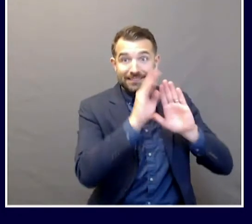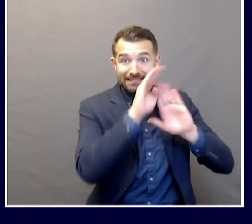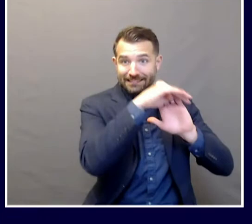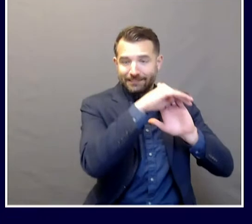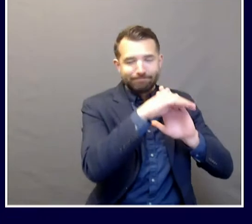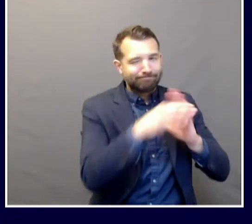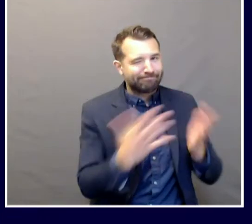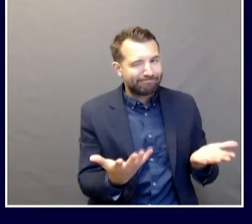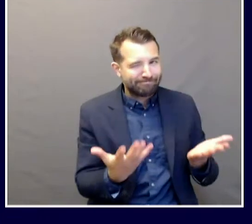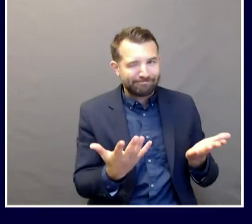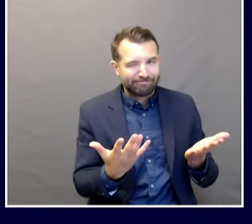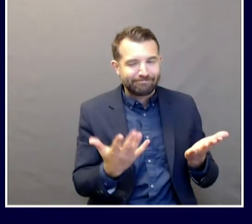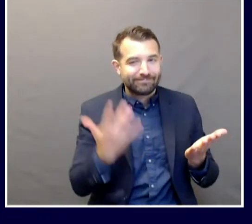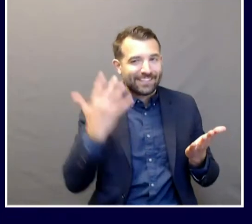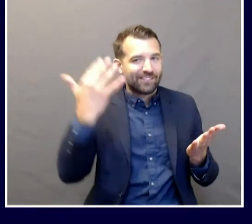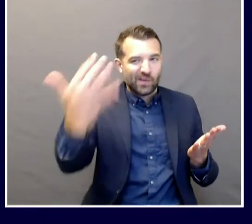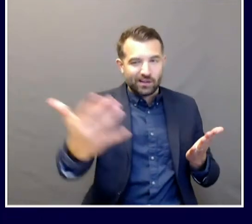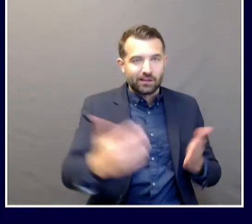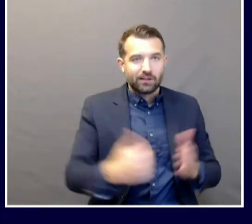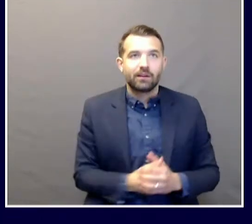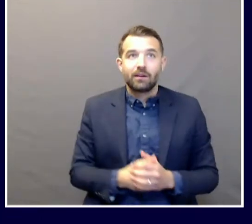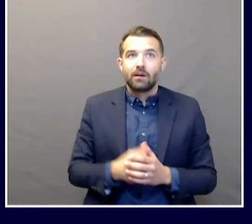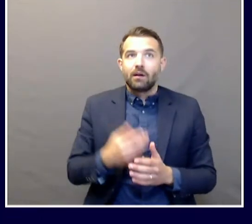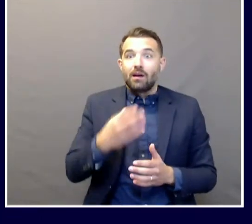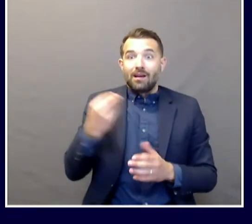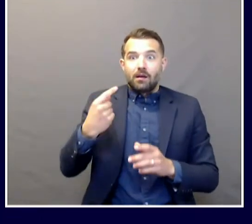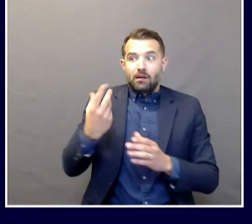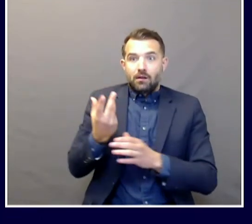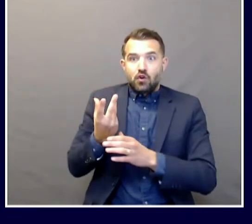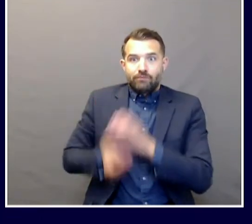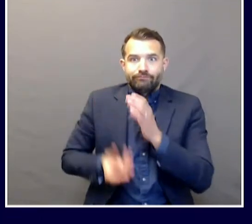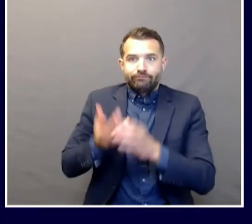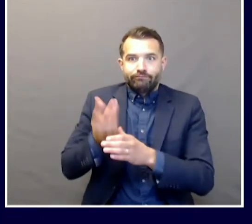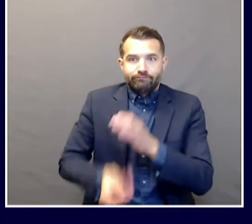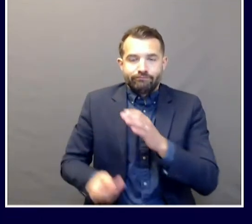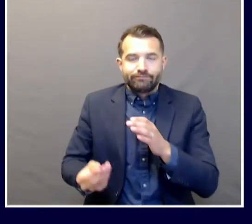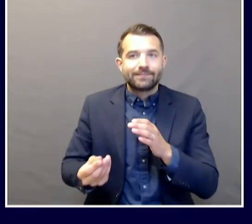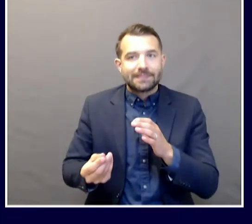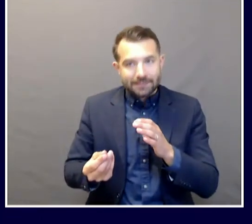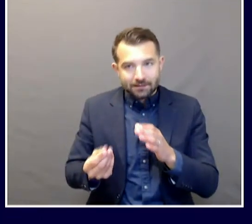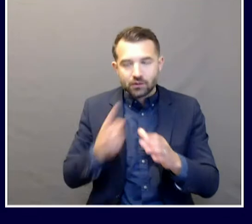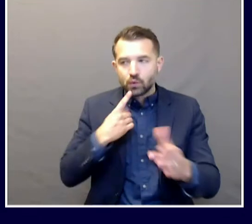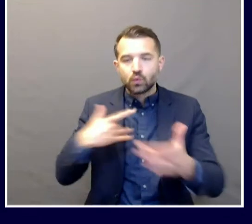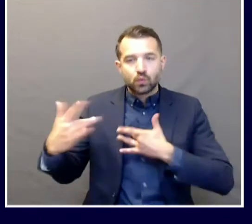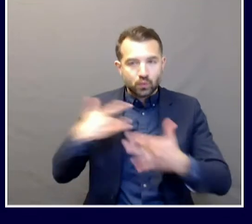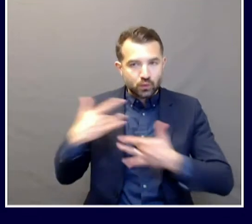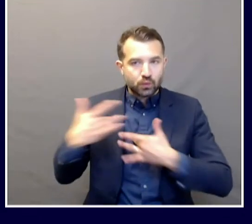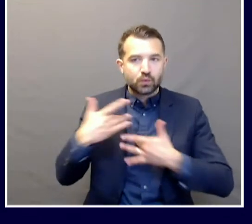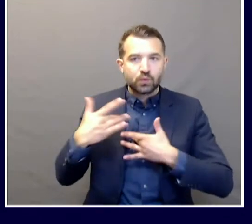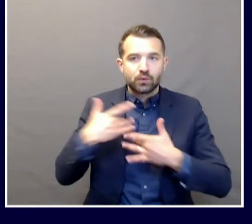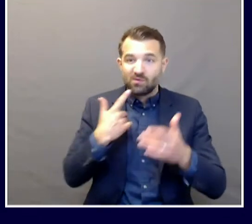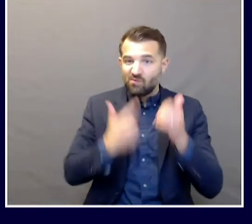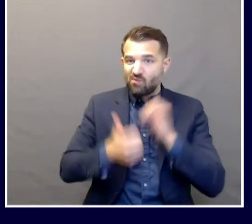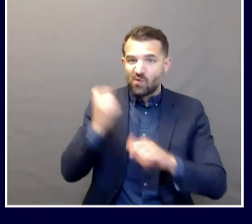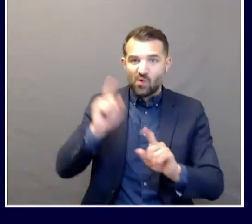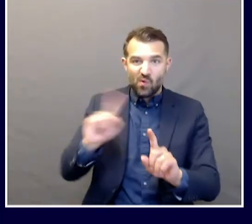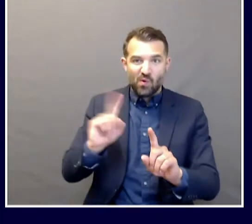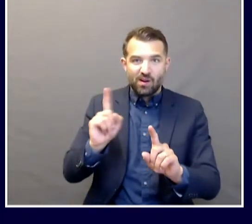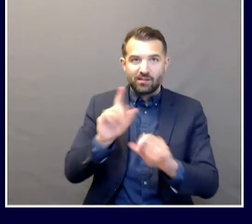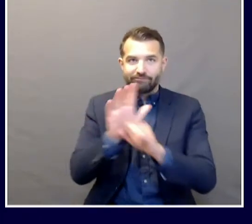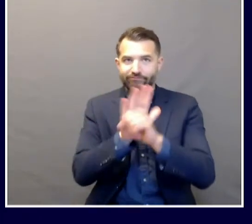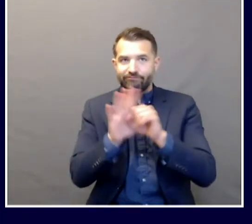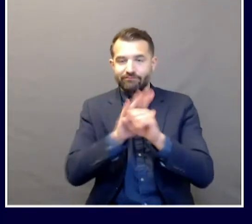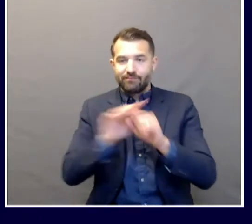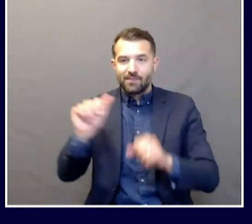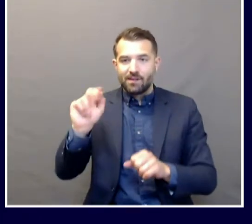the real concern I've got, Patrick. It's the Androscoggin County area. Although things have eased in Androscoggin County as compared